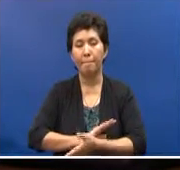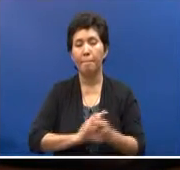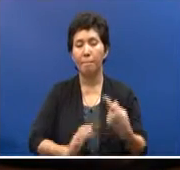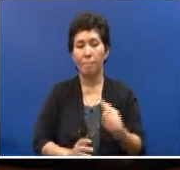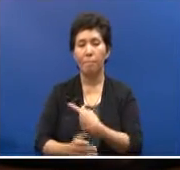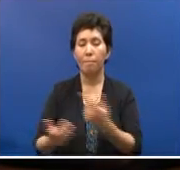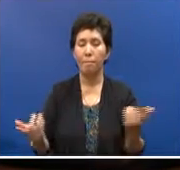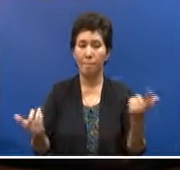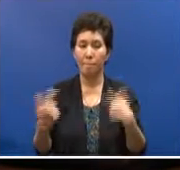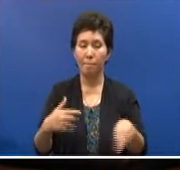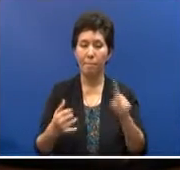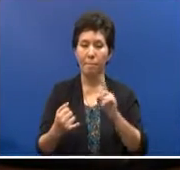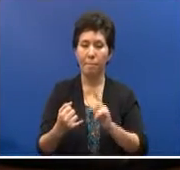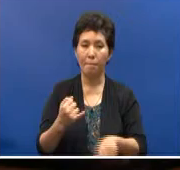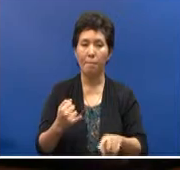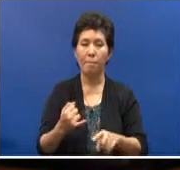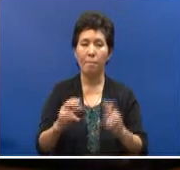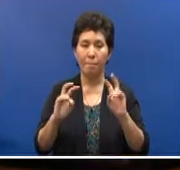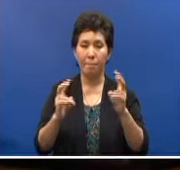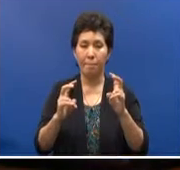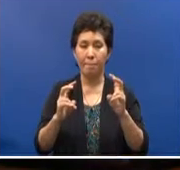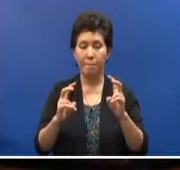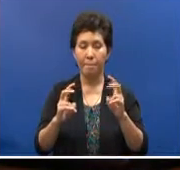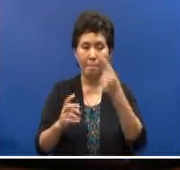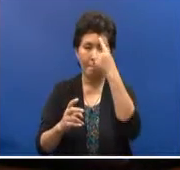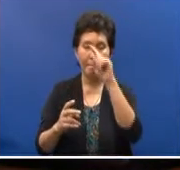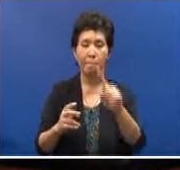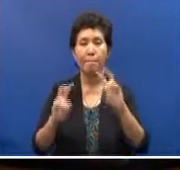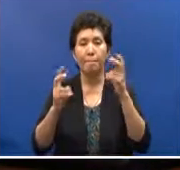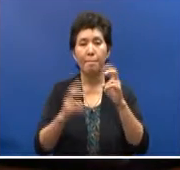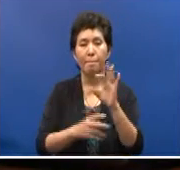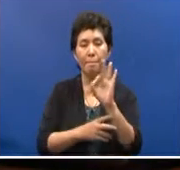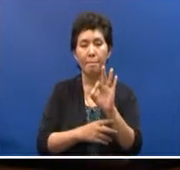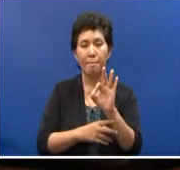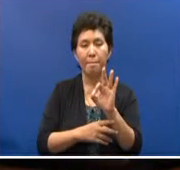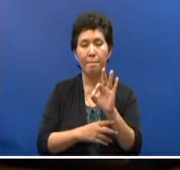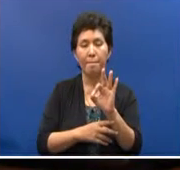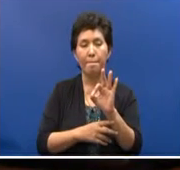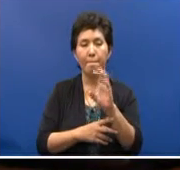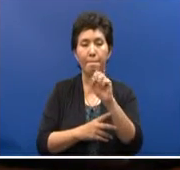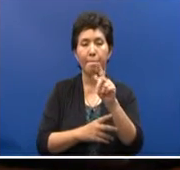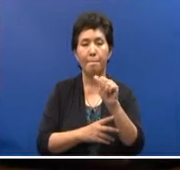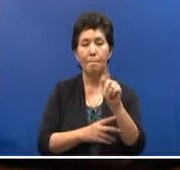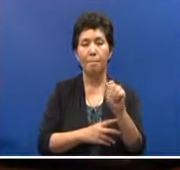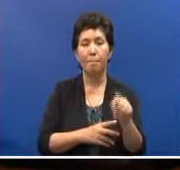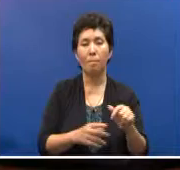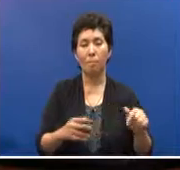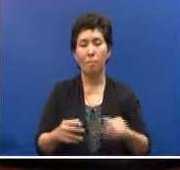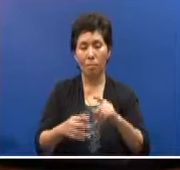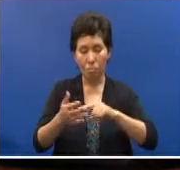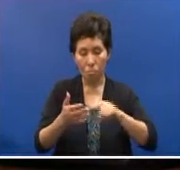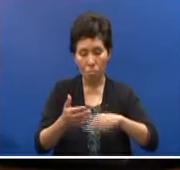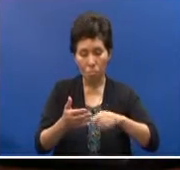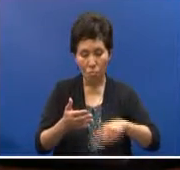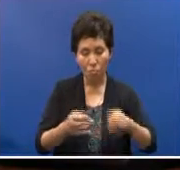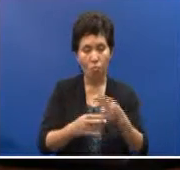we have come to the end of our topic. Okay, for topic 9 on ethnic relations here. Okay, let me summarize what we